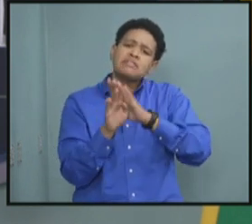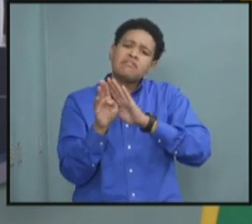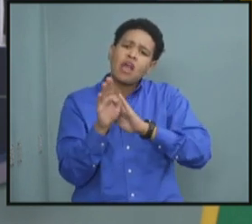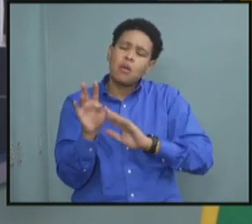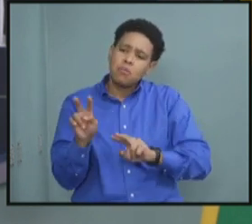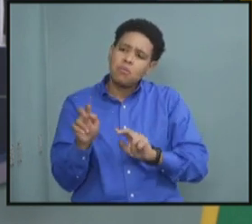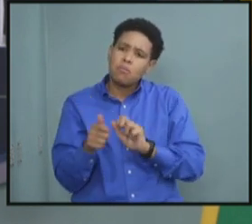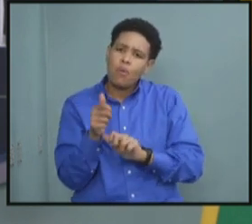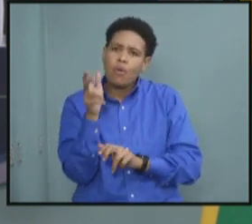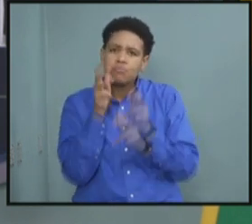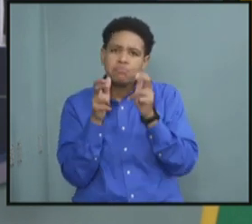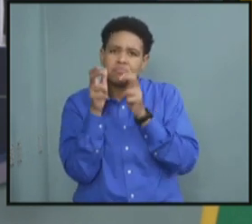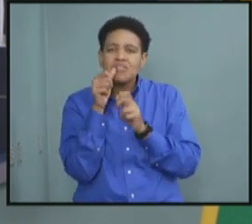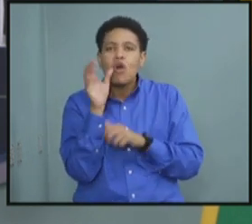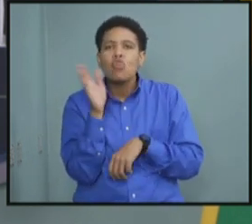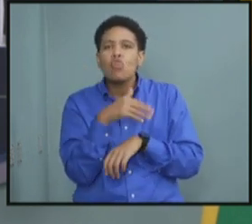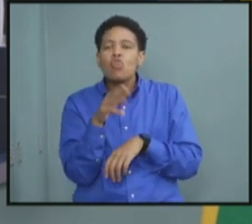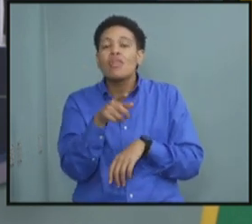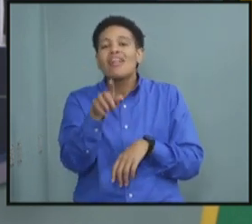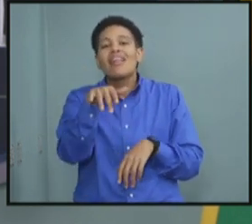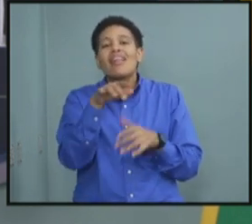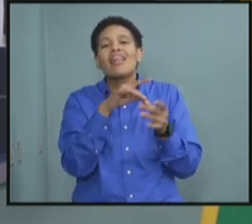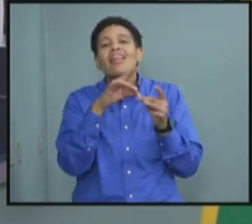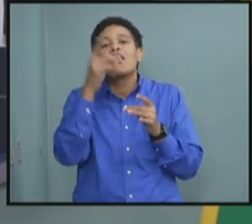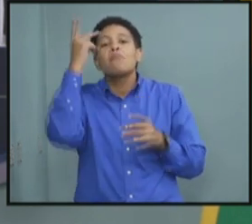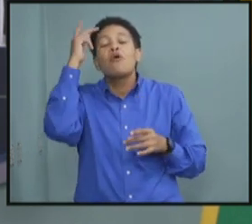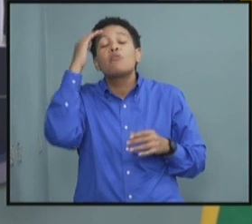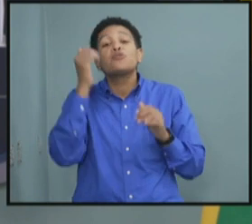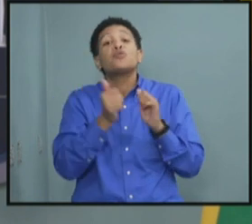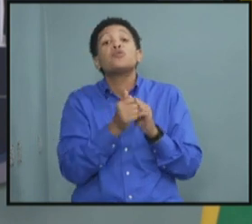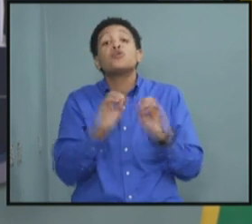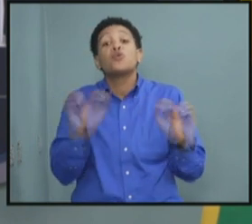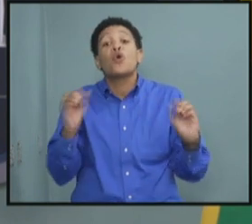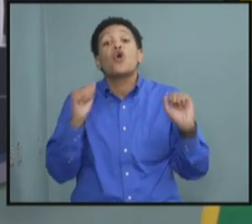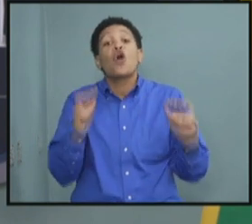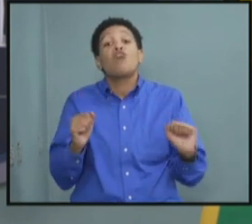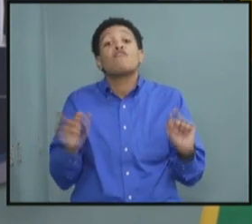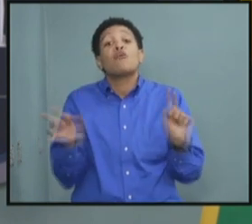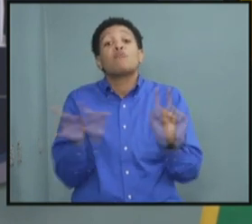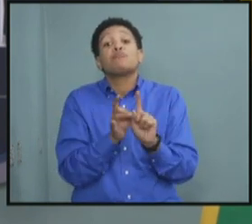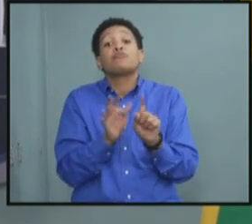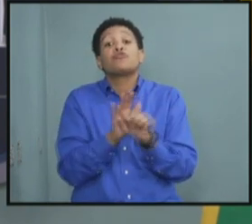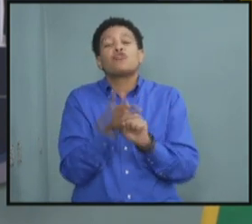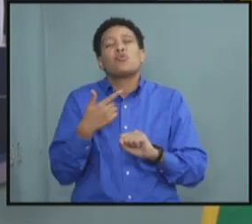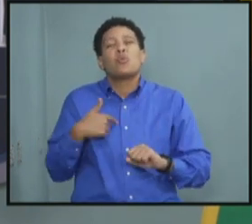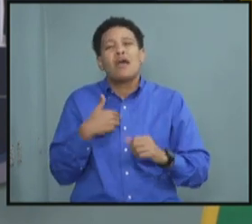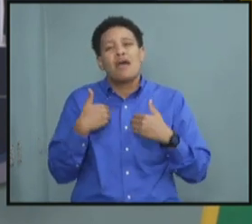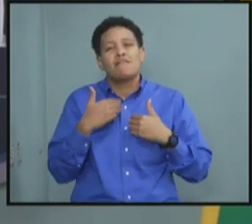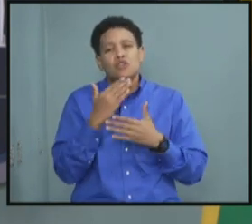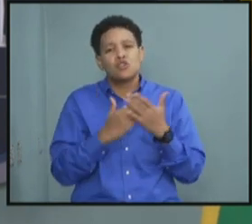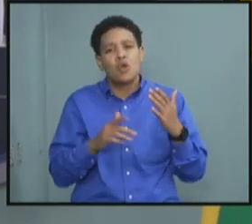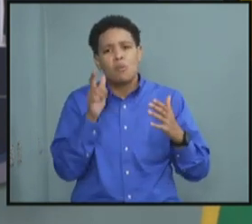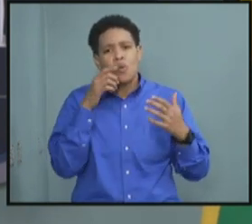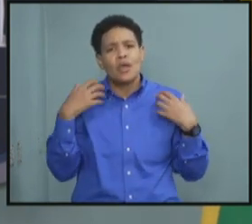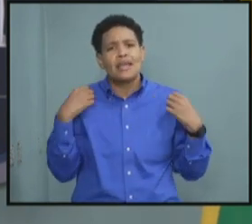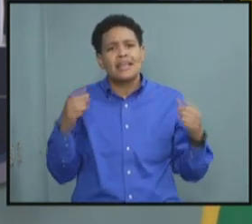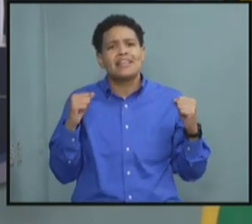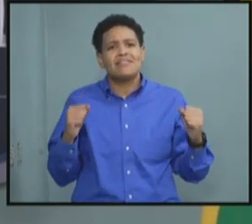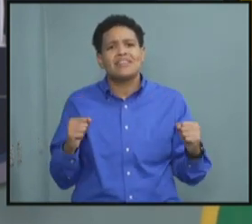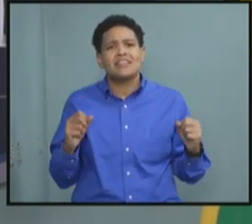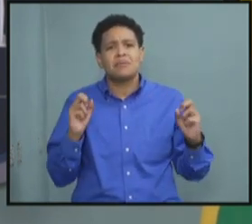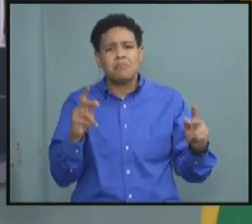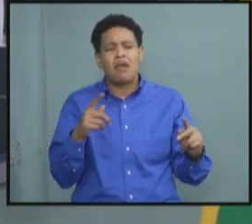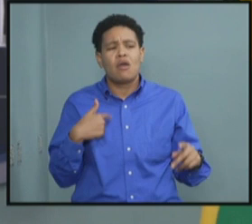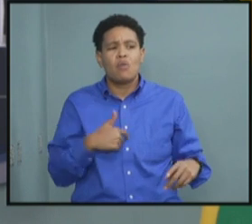development. You did not mention, Prime Minister, that with the no confirmed cases, we have had some cases that have recovered.